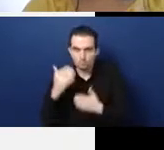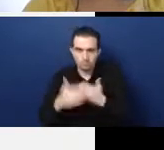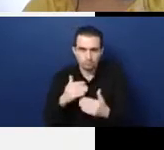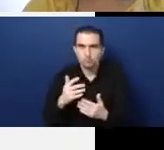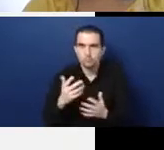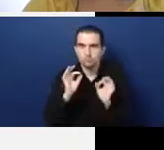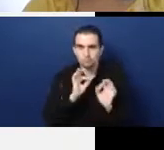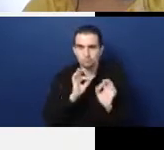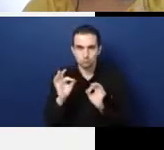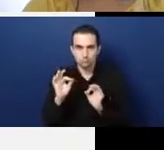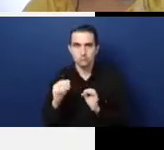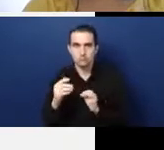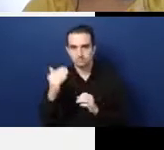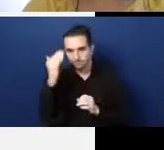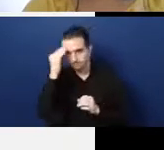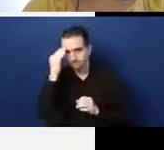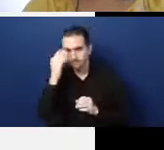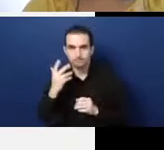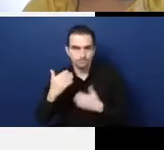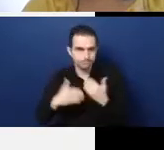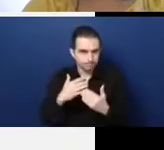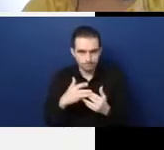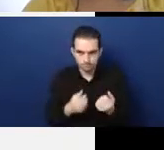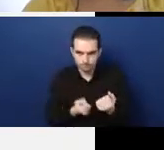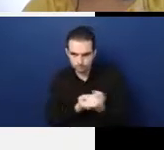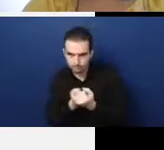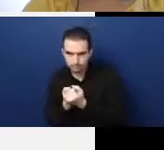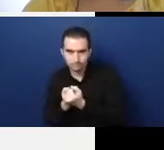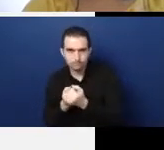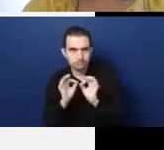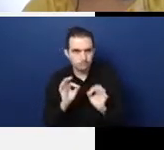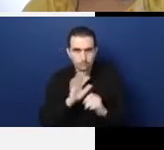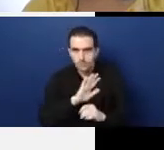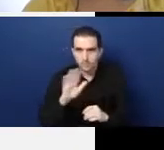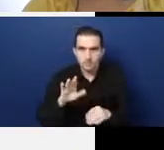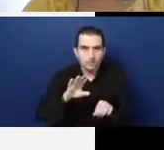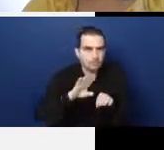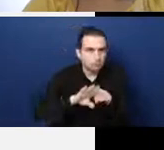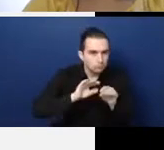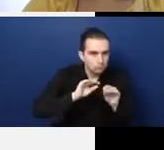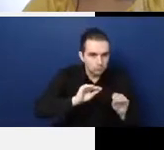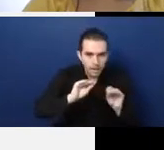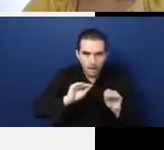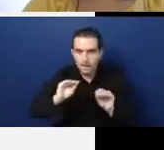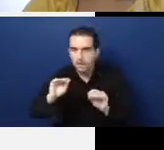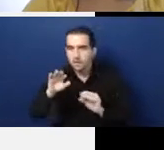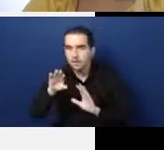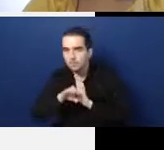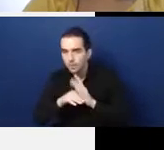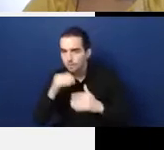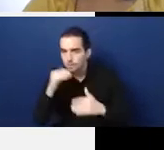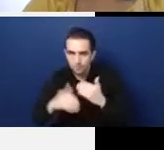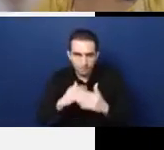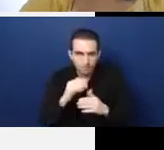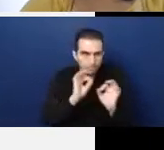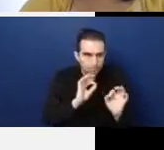our staff as well. We also have a Speak Up system. This is an accessible